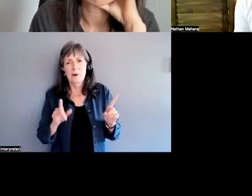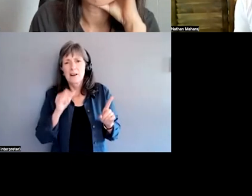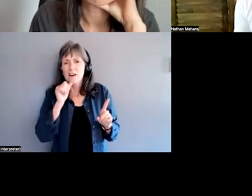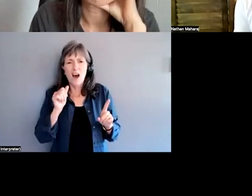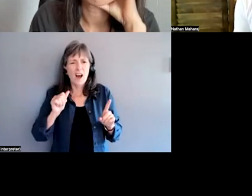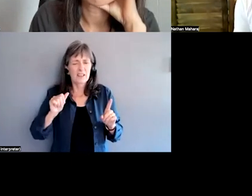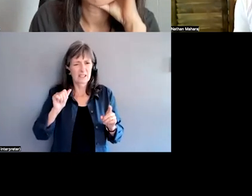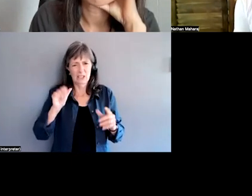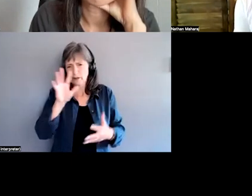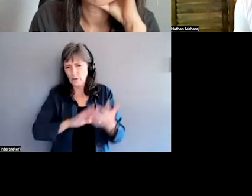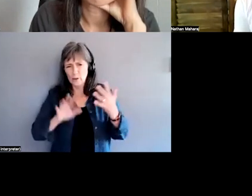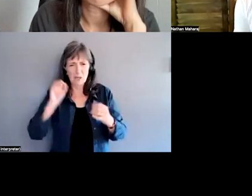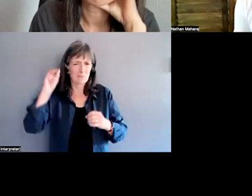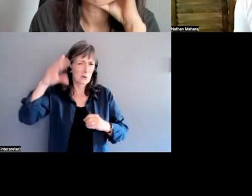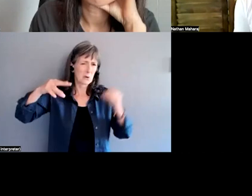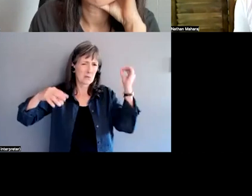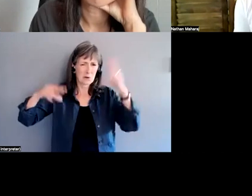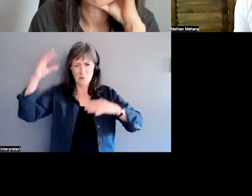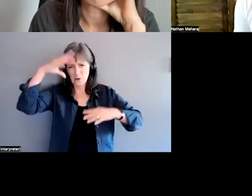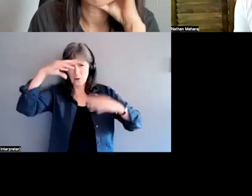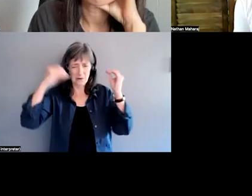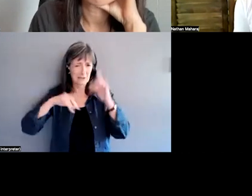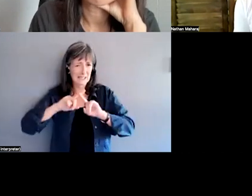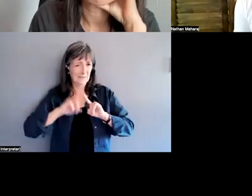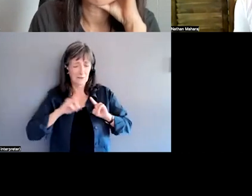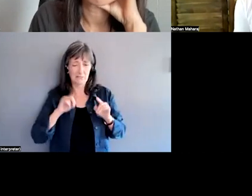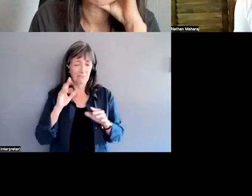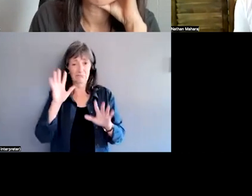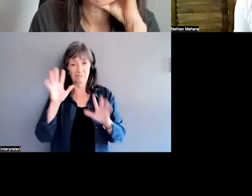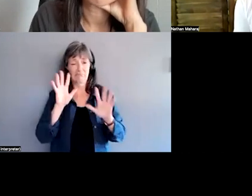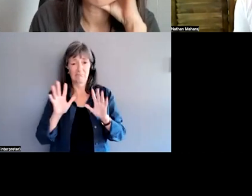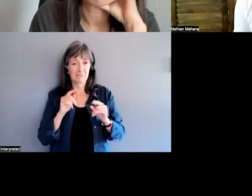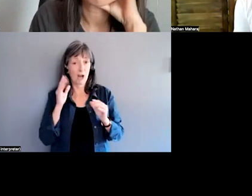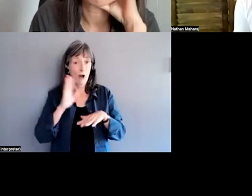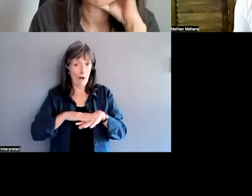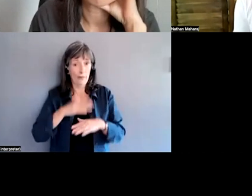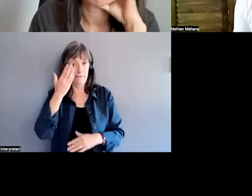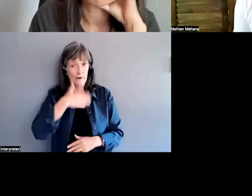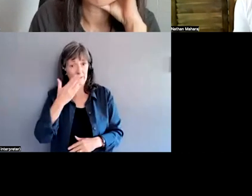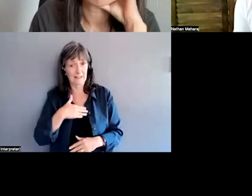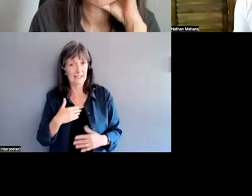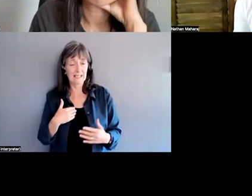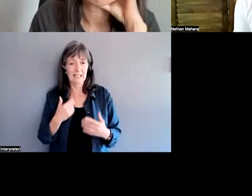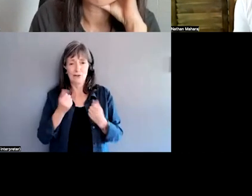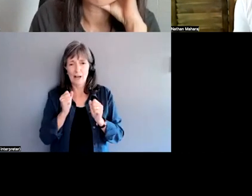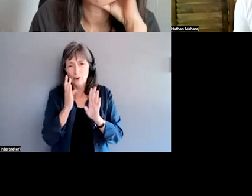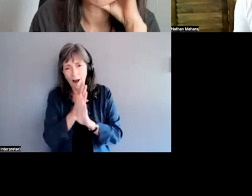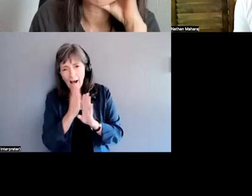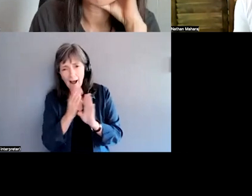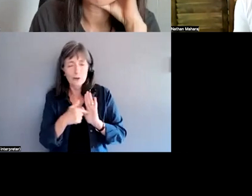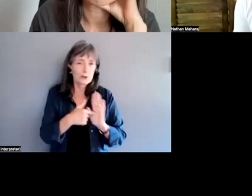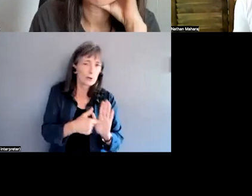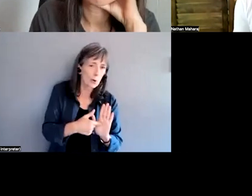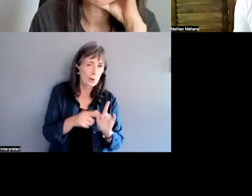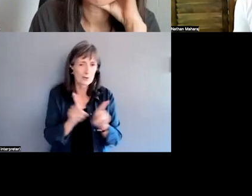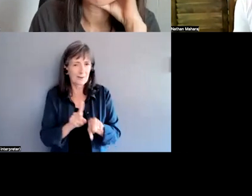mixing around the cascading type on a cover, trying to hide and show itself at the same time. It's